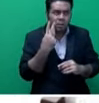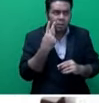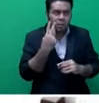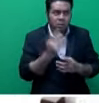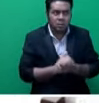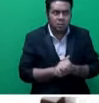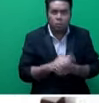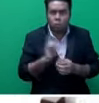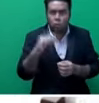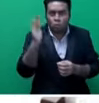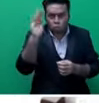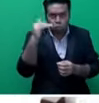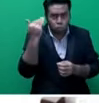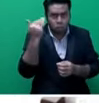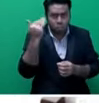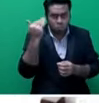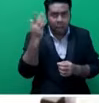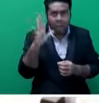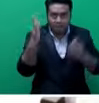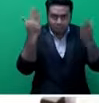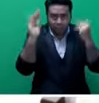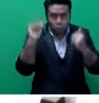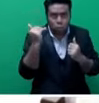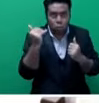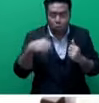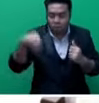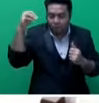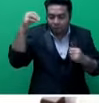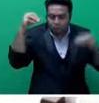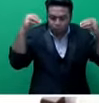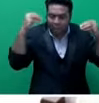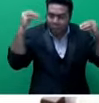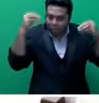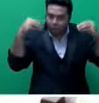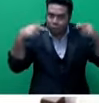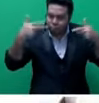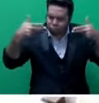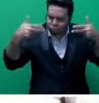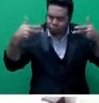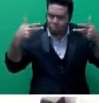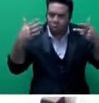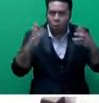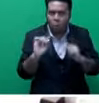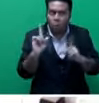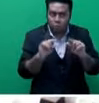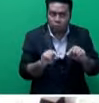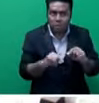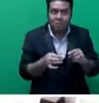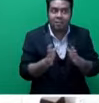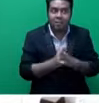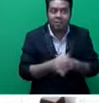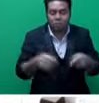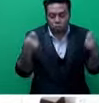room and bathroom was bugged with cameras, where, whatever you do in your bedroom, you